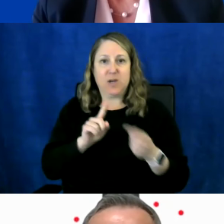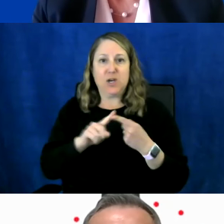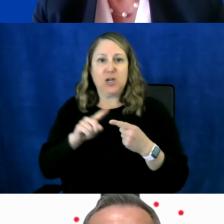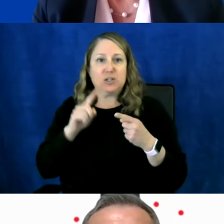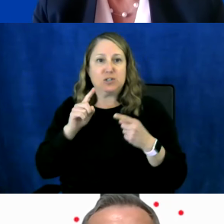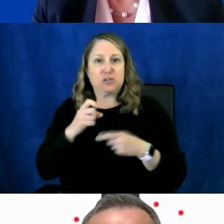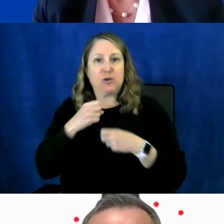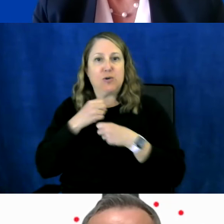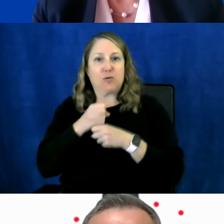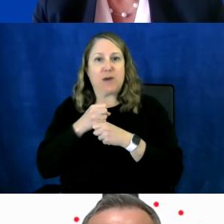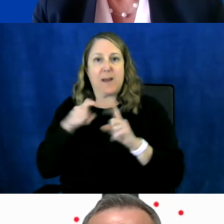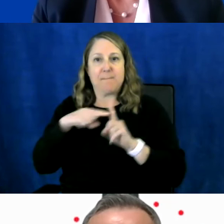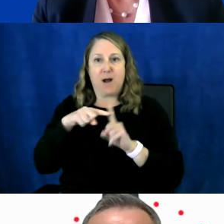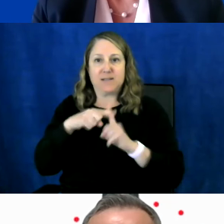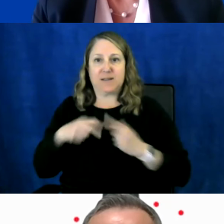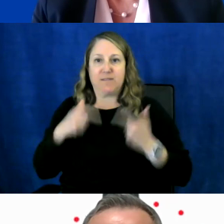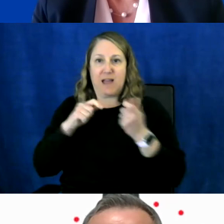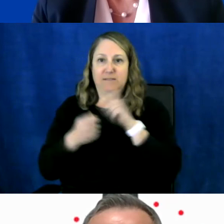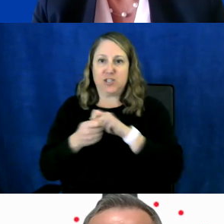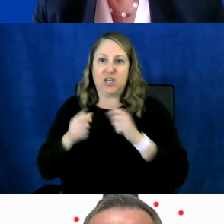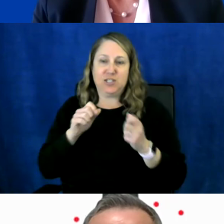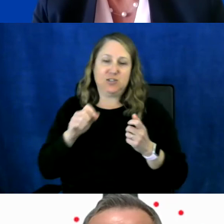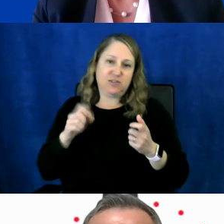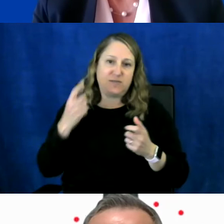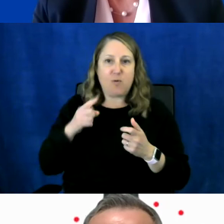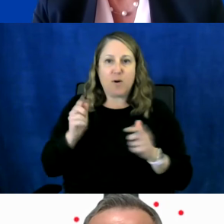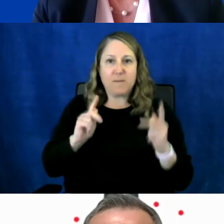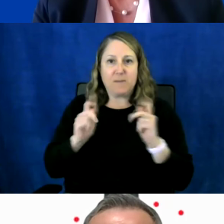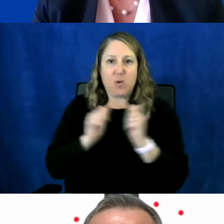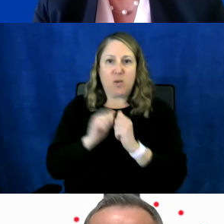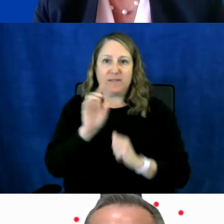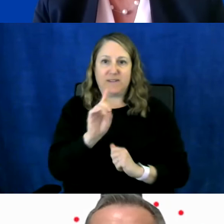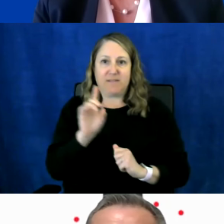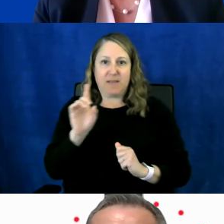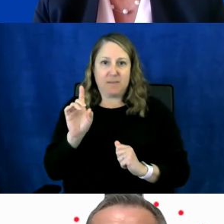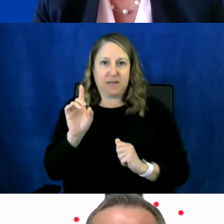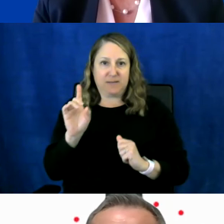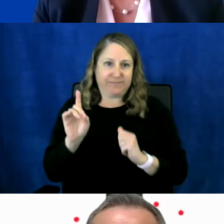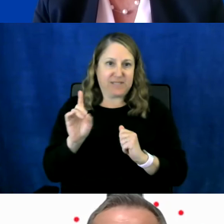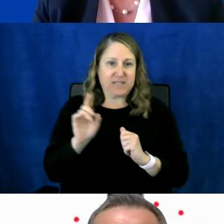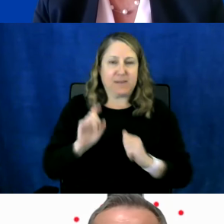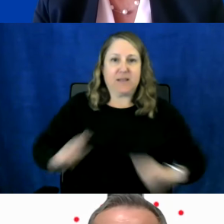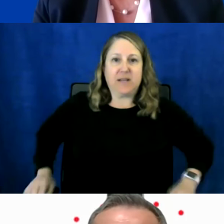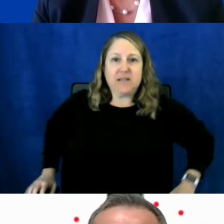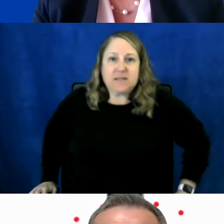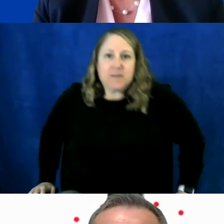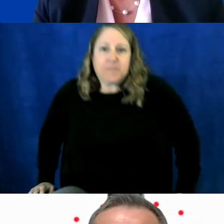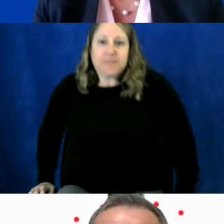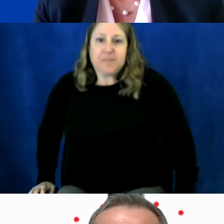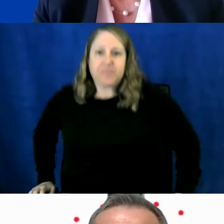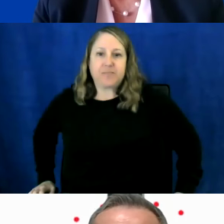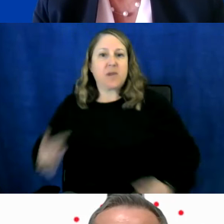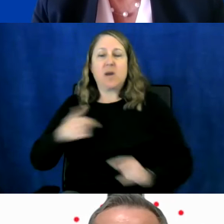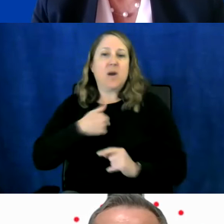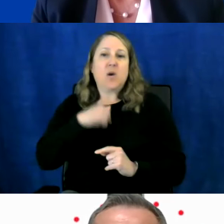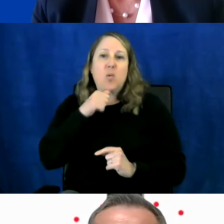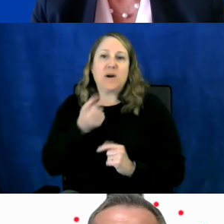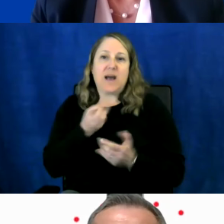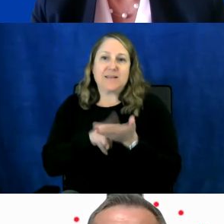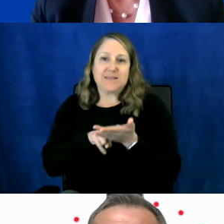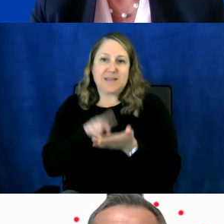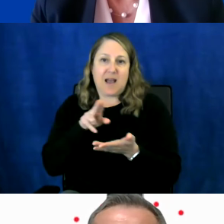changes for people with developmental disabilities. And we're not an entity that signed on to the